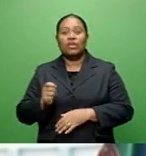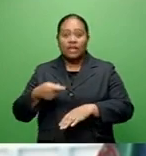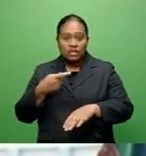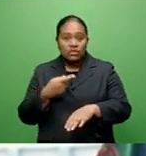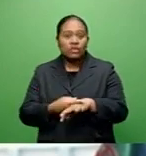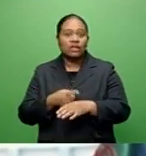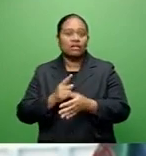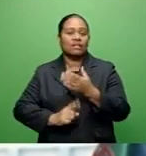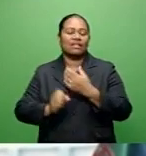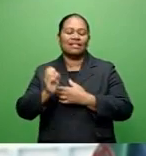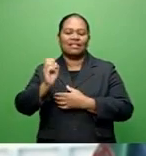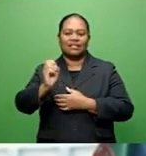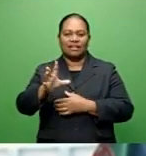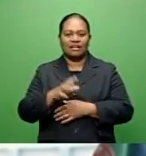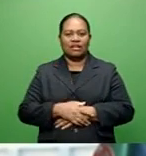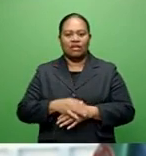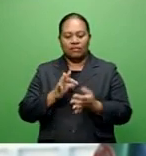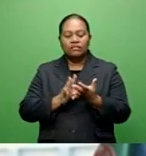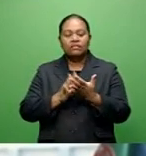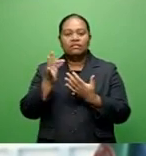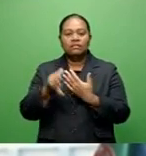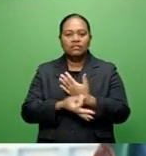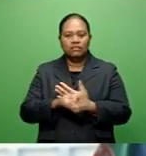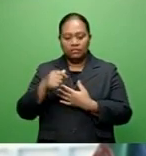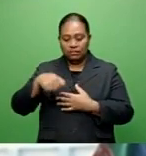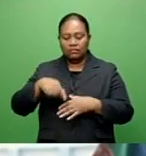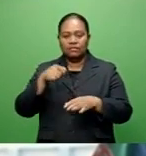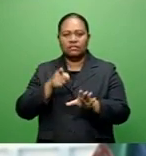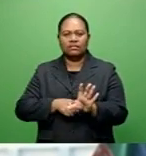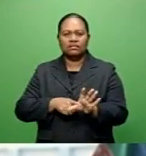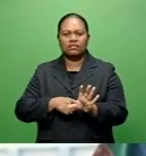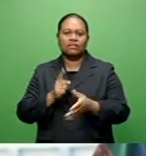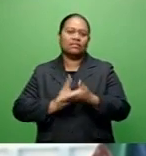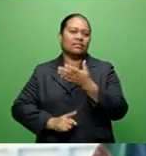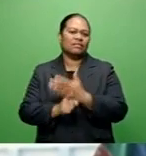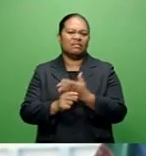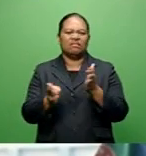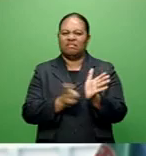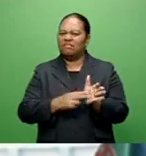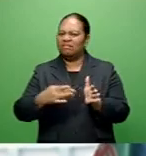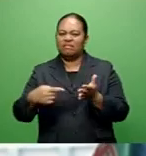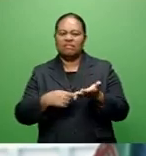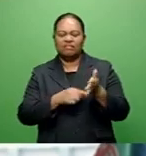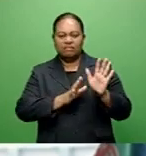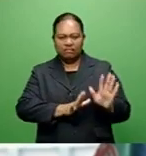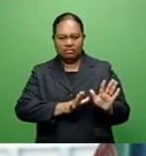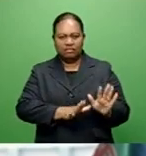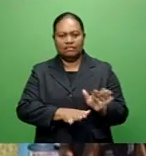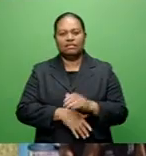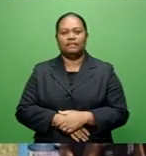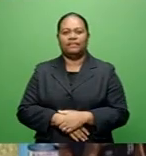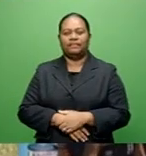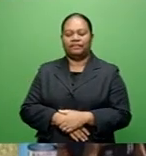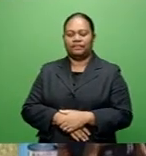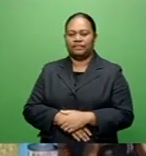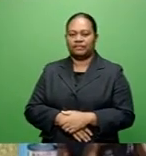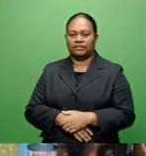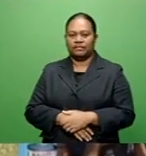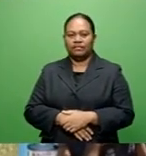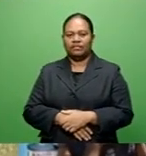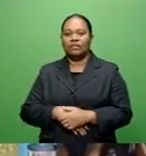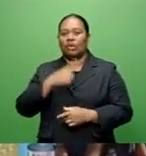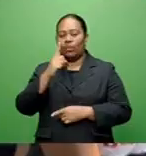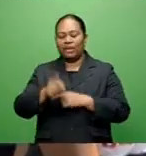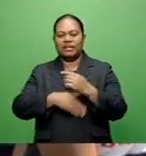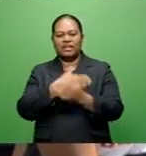10th of February 2021 at Naimborambor village in the Tikin of Wungale. In the province of Tailevu, a one-day